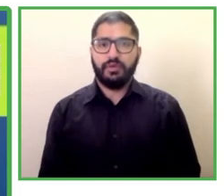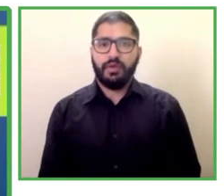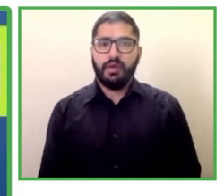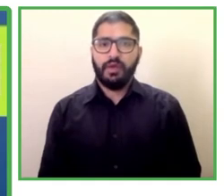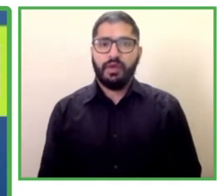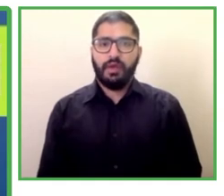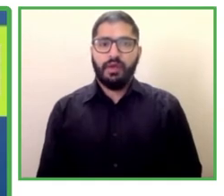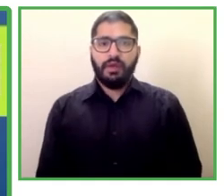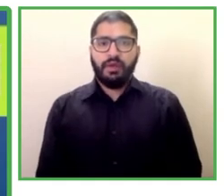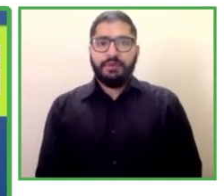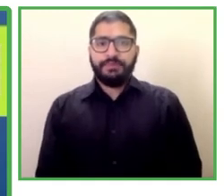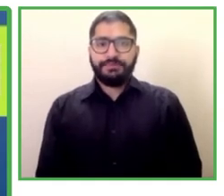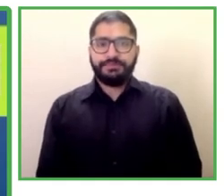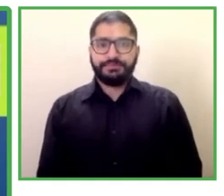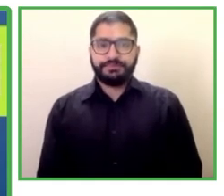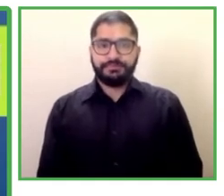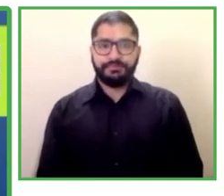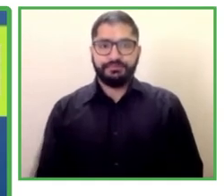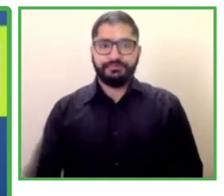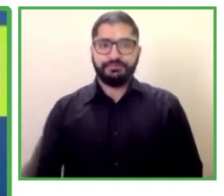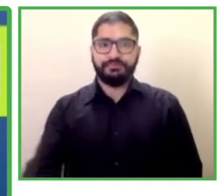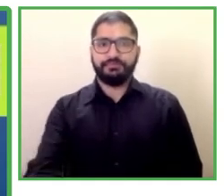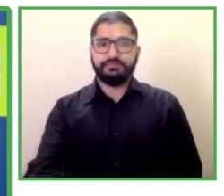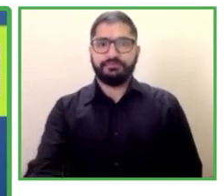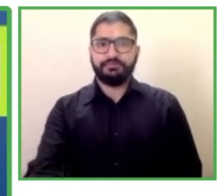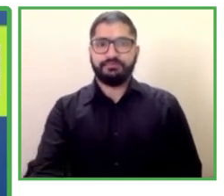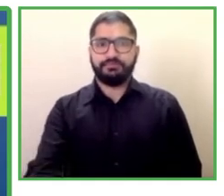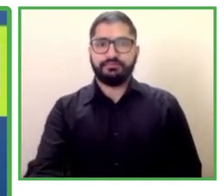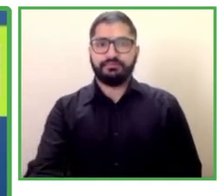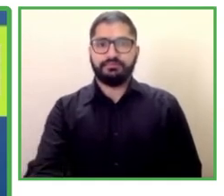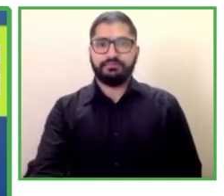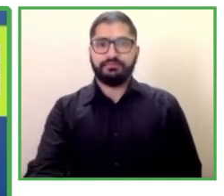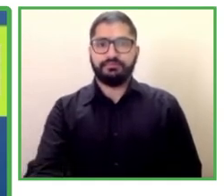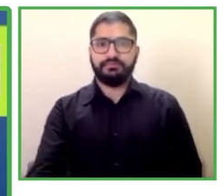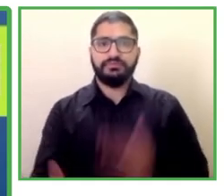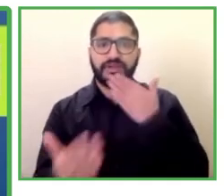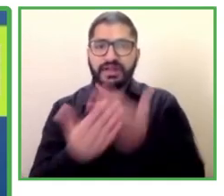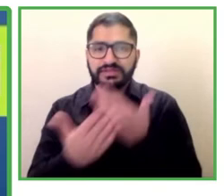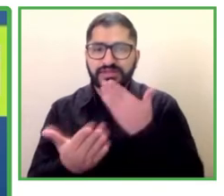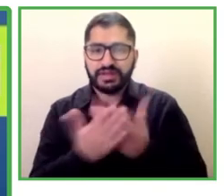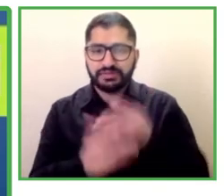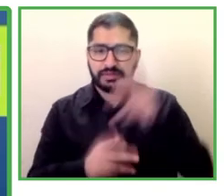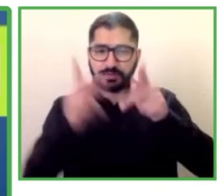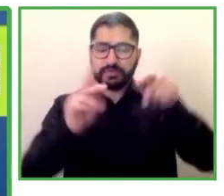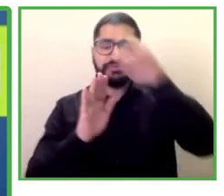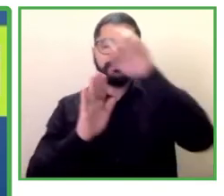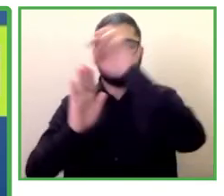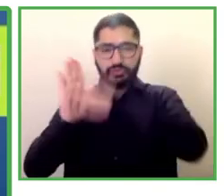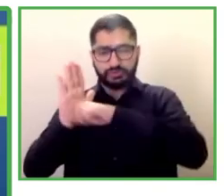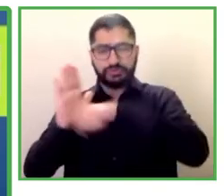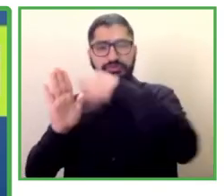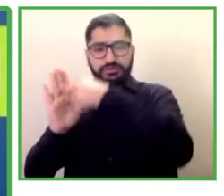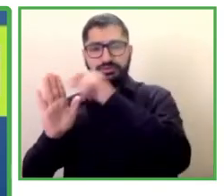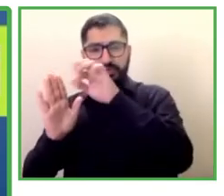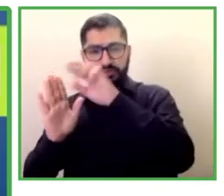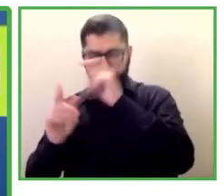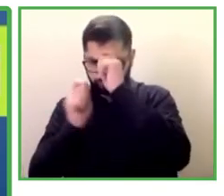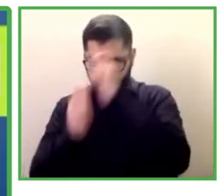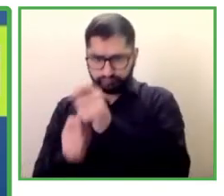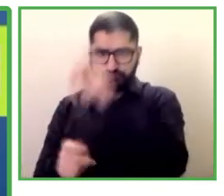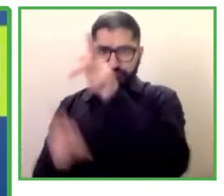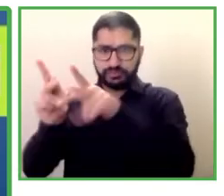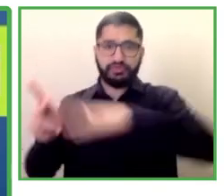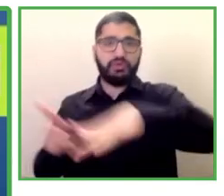Thank you so much to the Zero Project for recognizing our work and for inviting us here today to talk to you